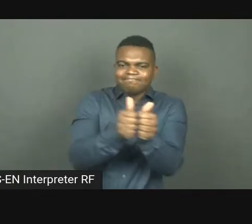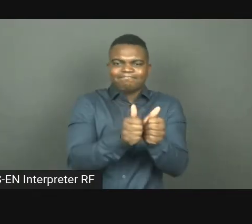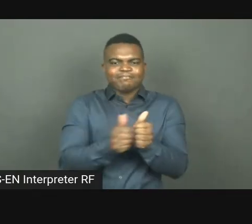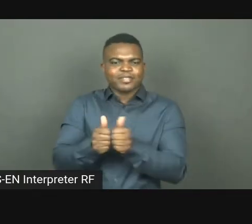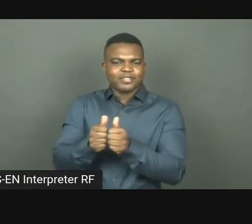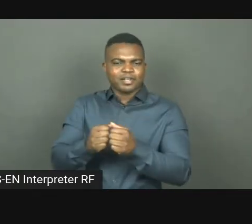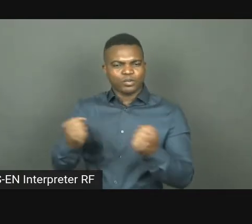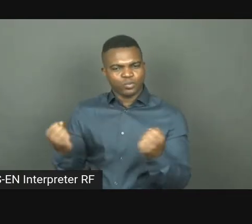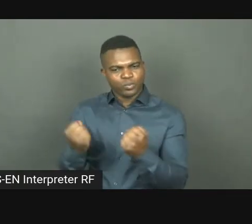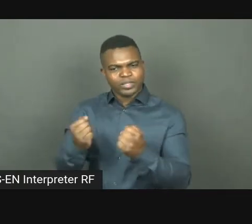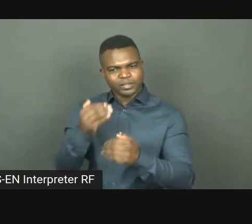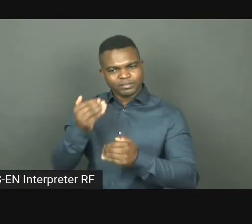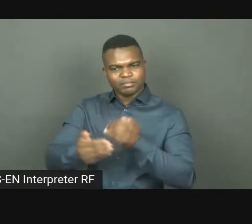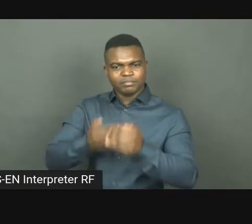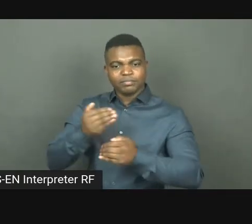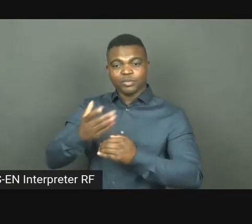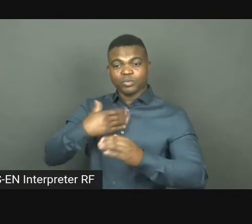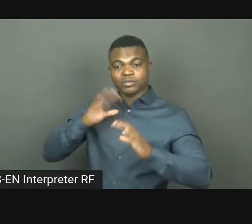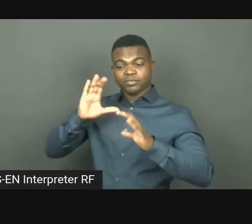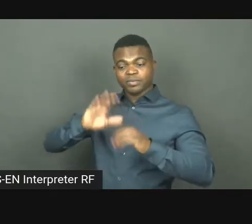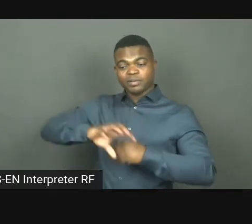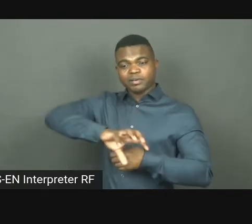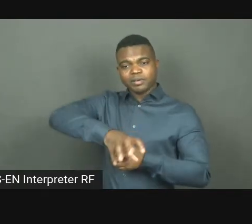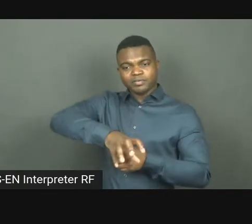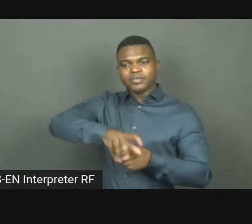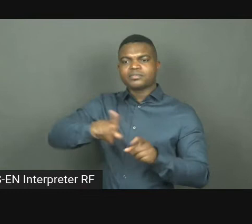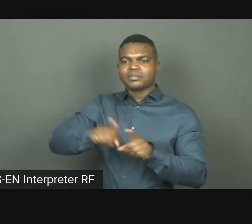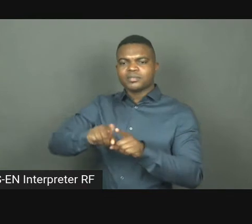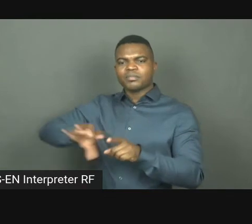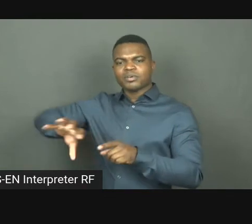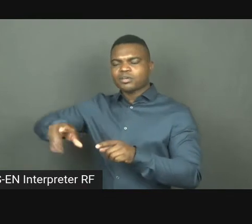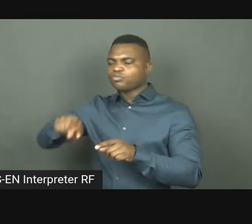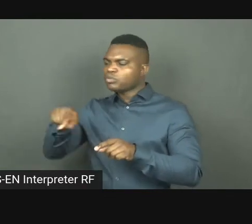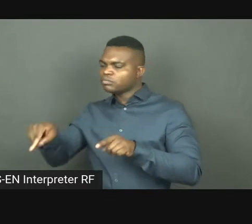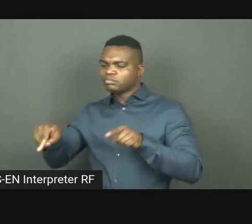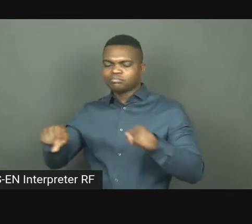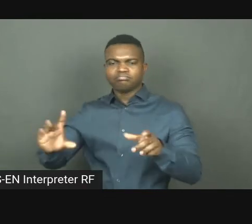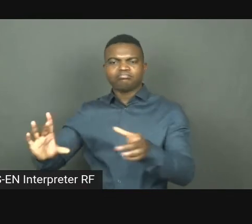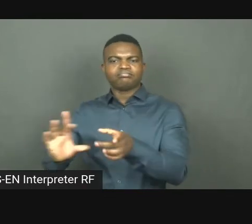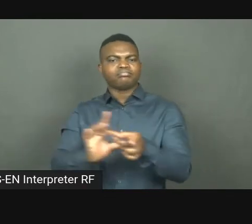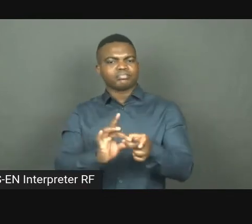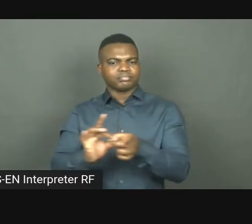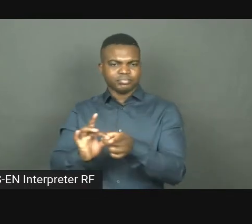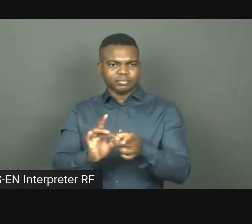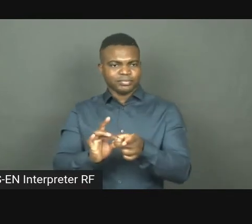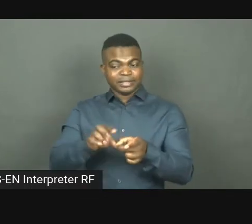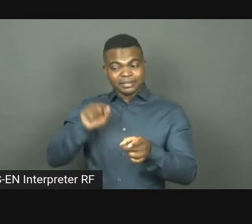it's influenced the research in HIV itself. And it's created a new paradigm for